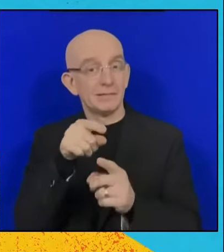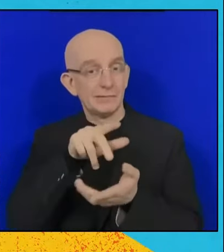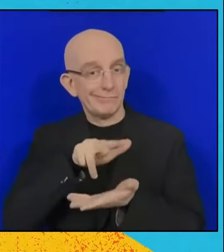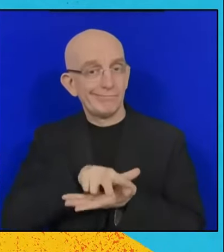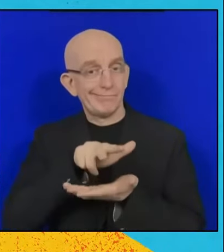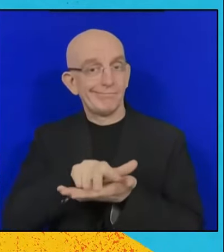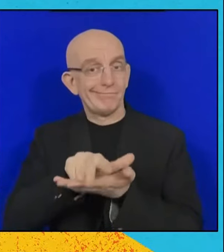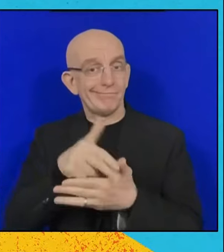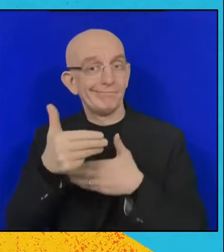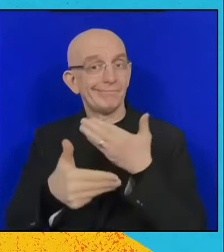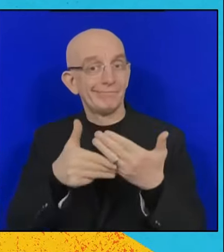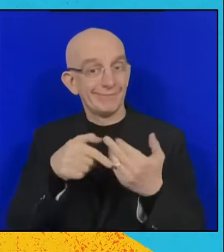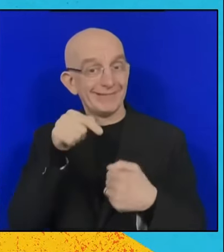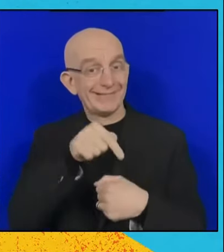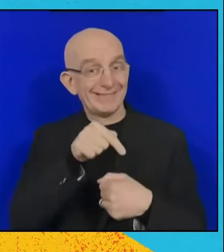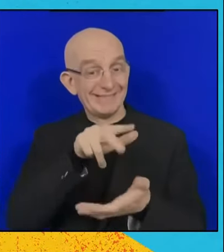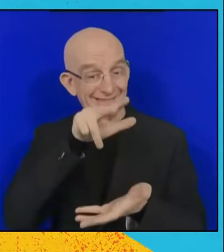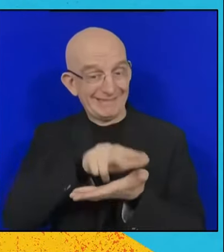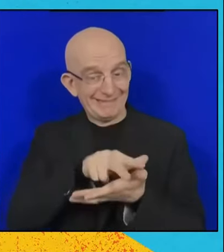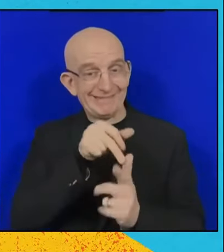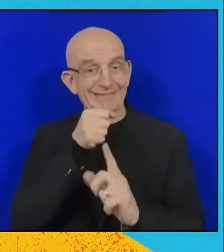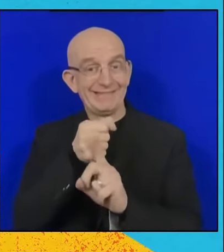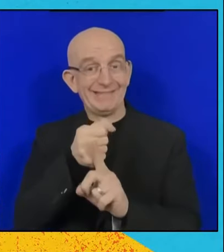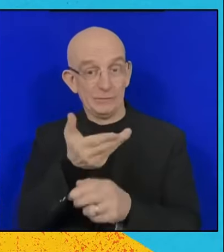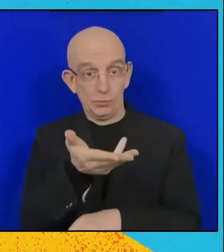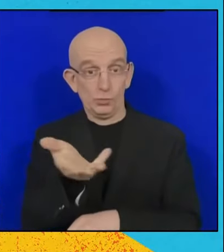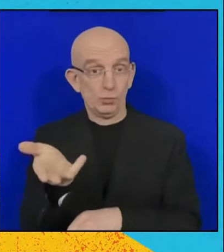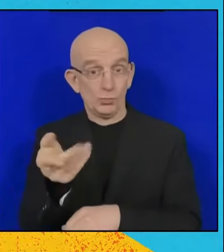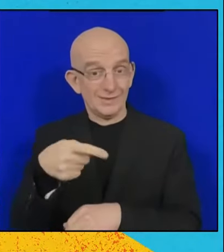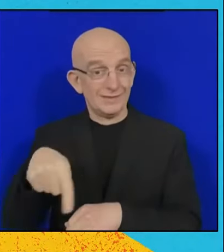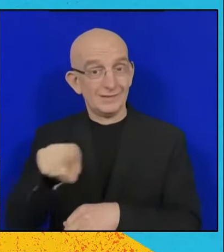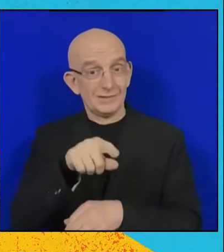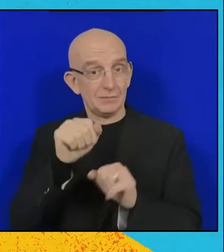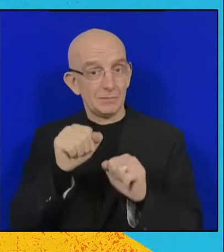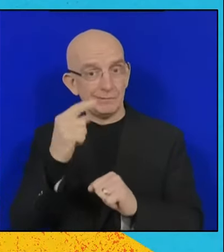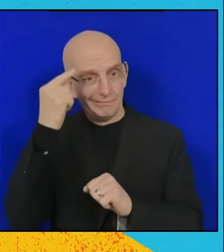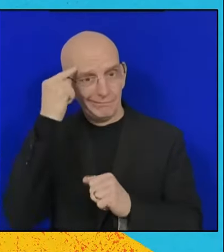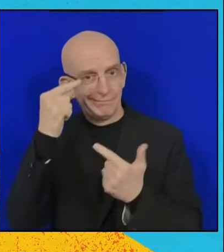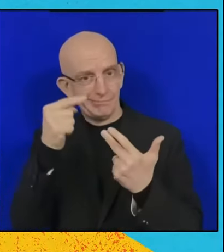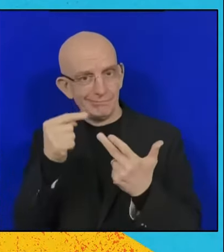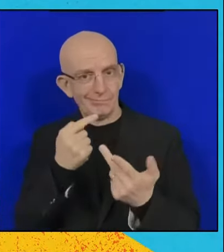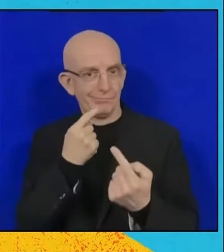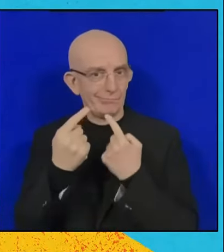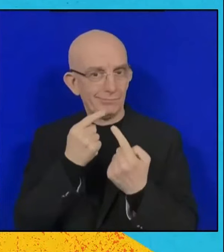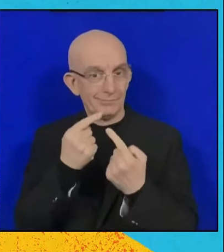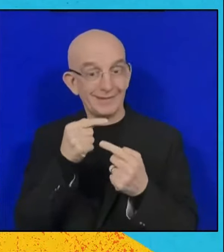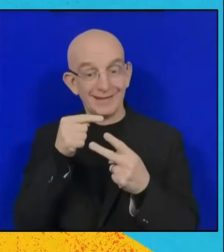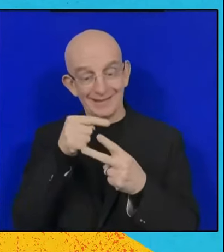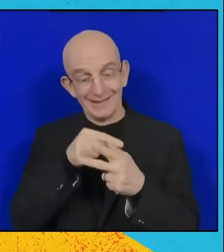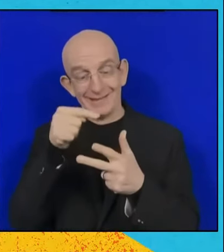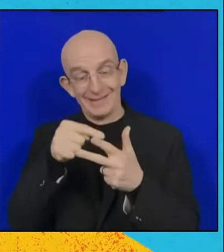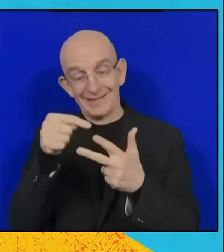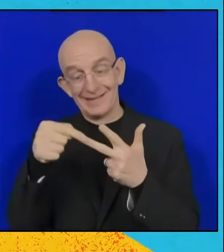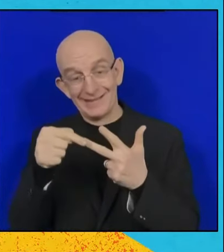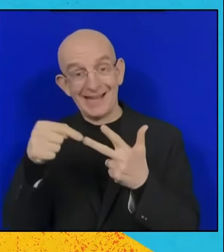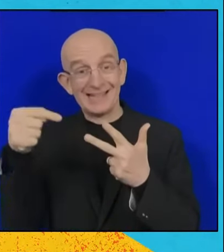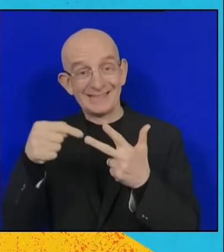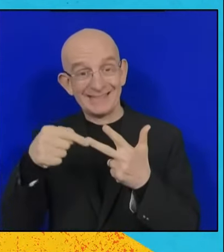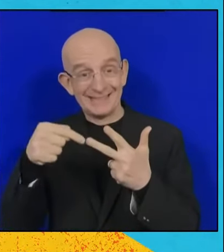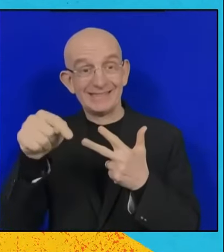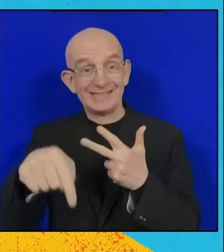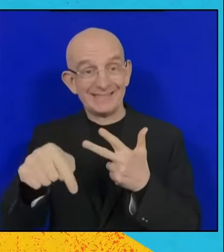the third day of the forum, as together we will advance key messages and recommendations as inputs to the preparatory process of the